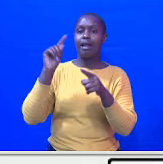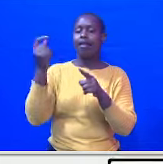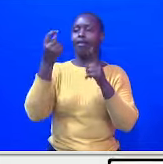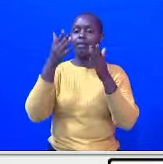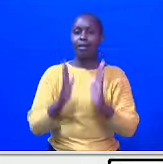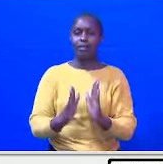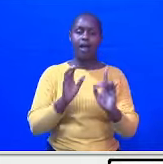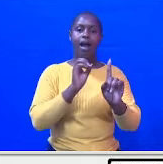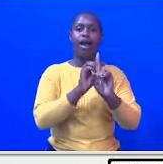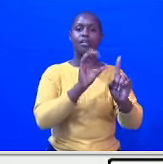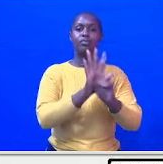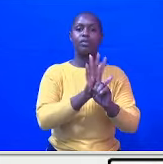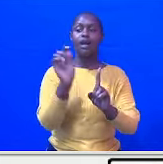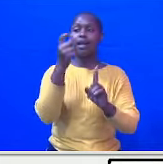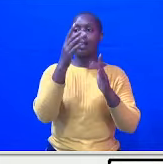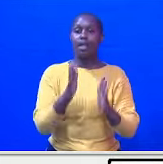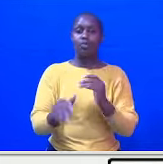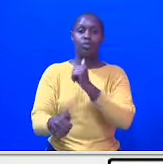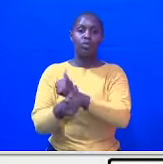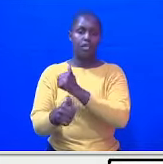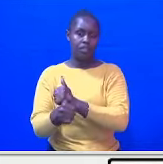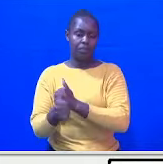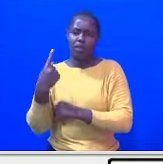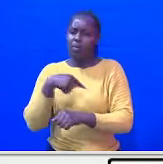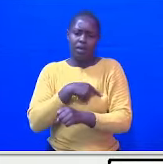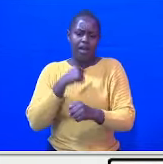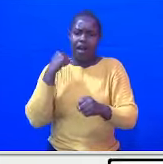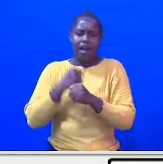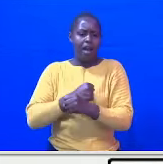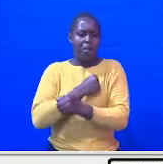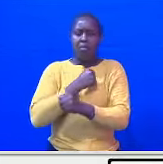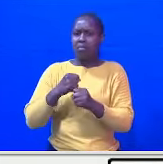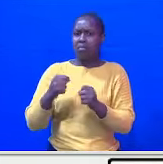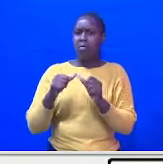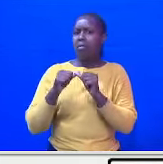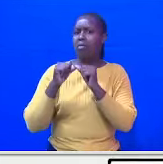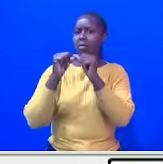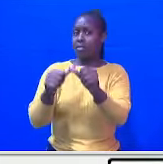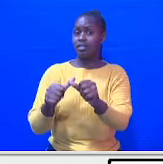to danger, and we cannot countenance the kind of